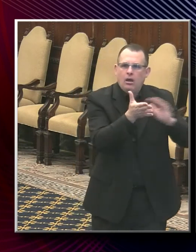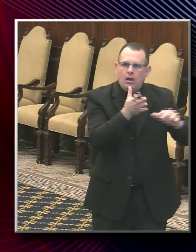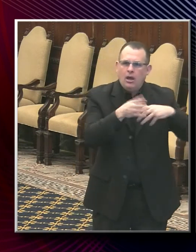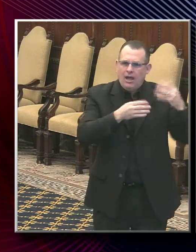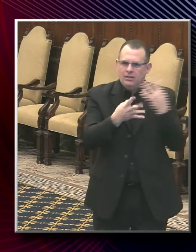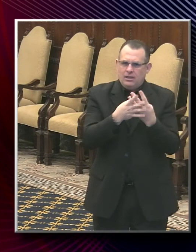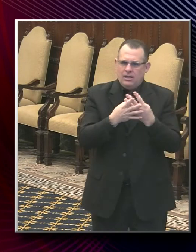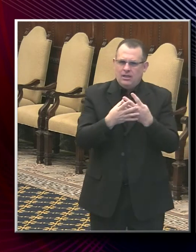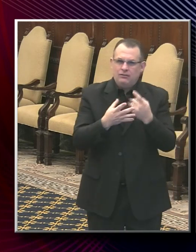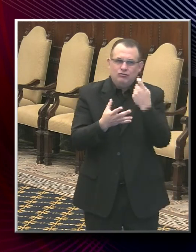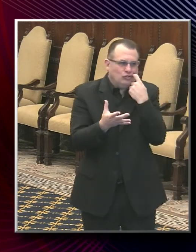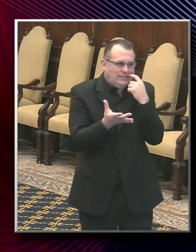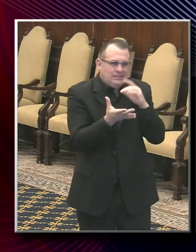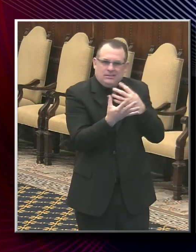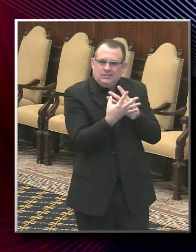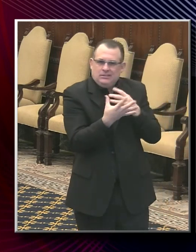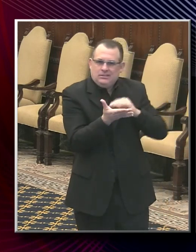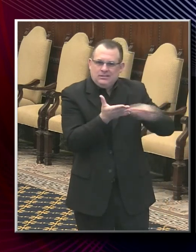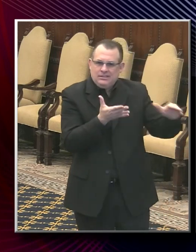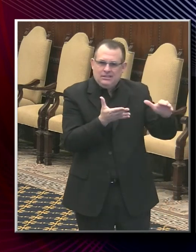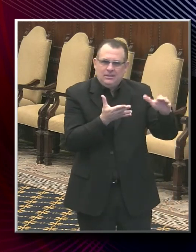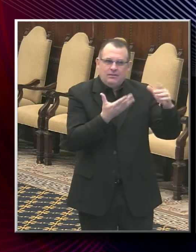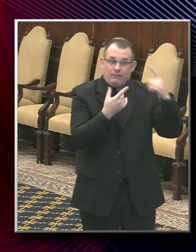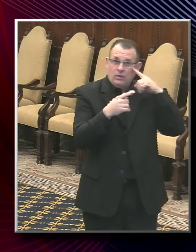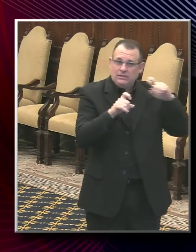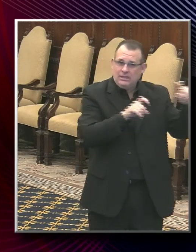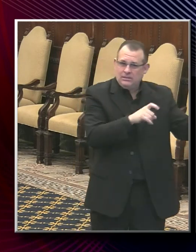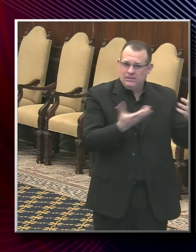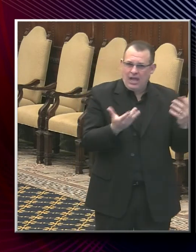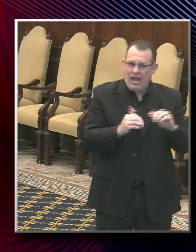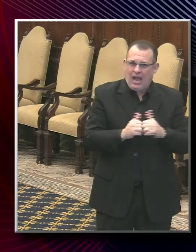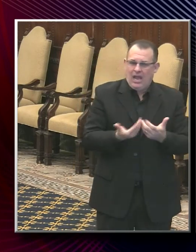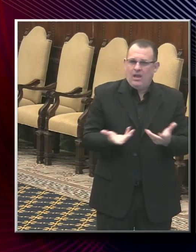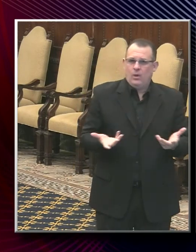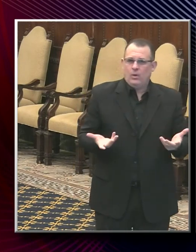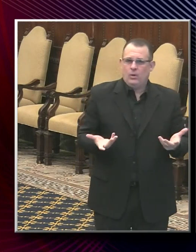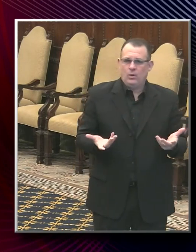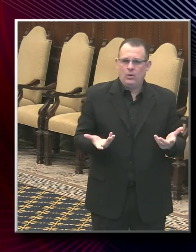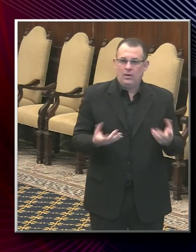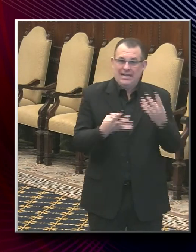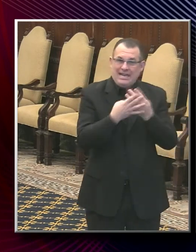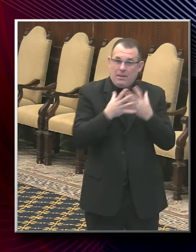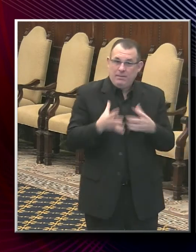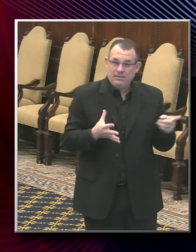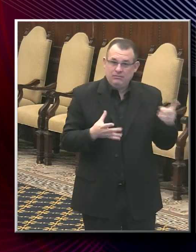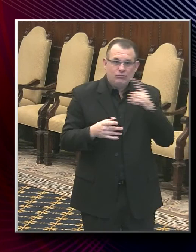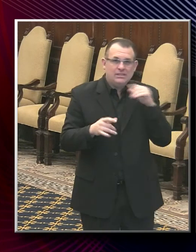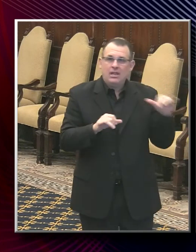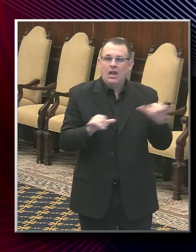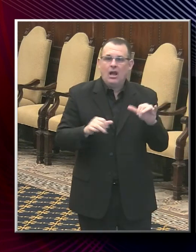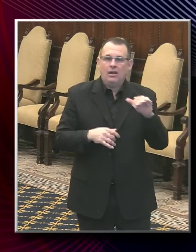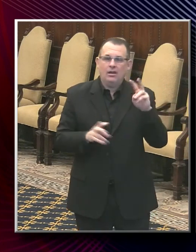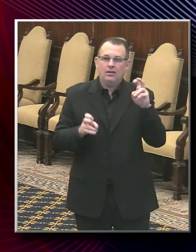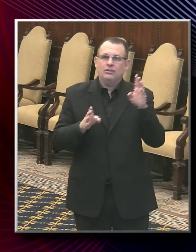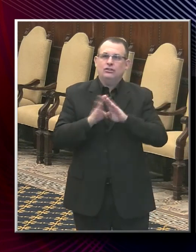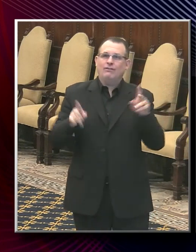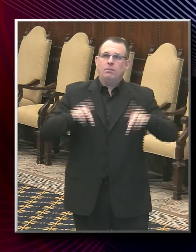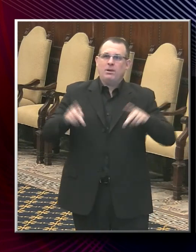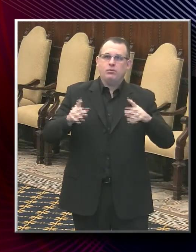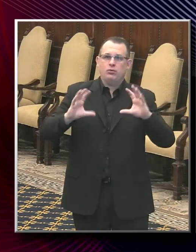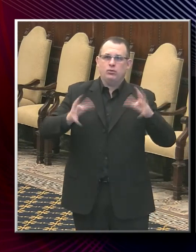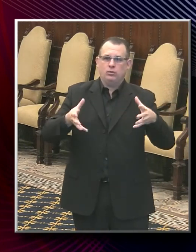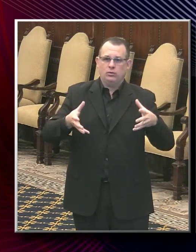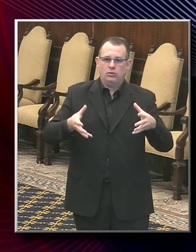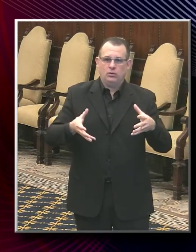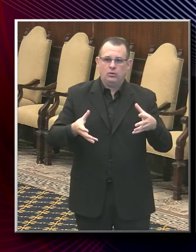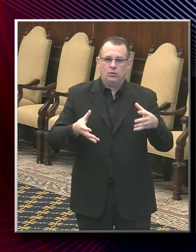tested after leaving the facilities? So inmates, like the general population, first of all, we're only